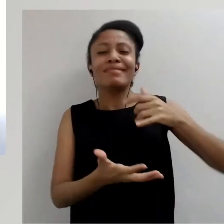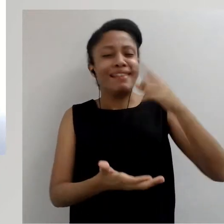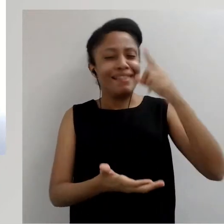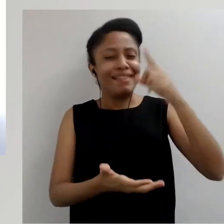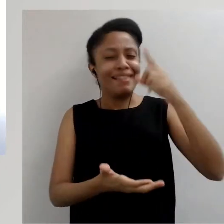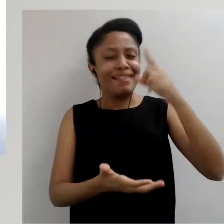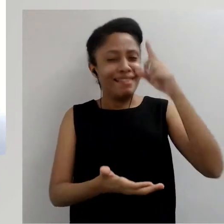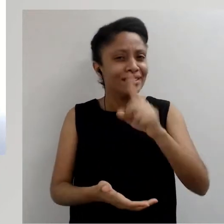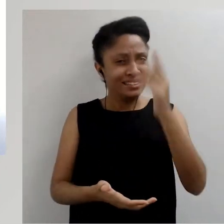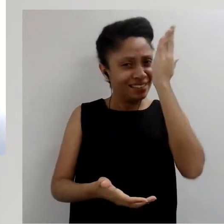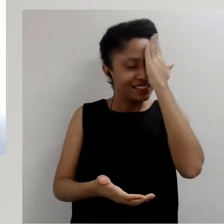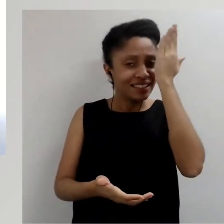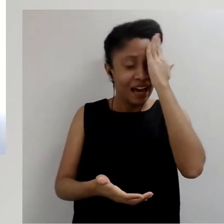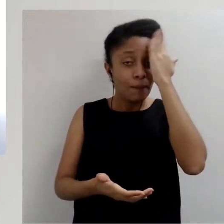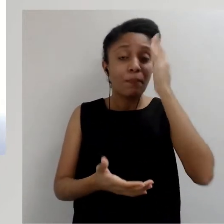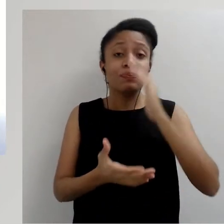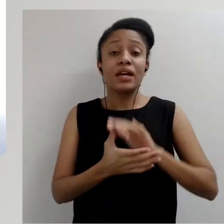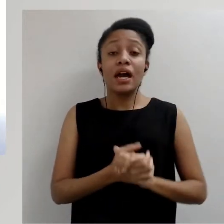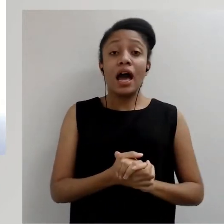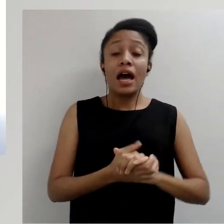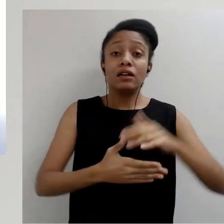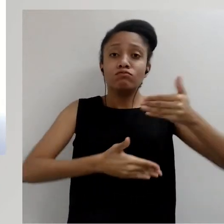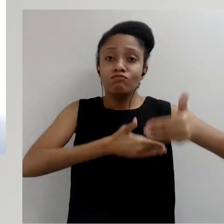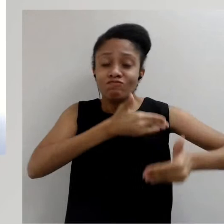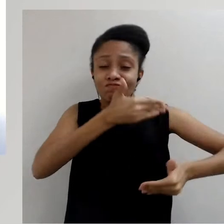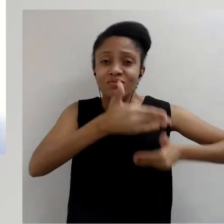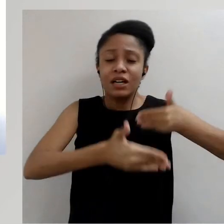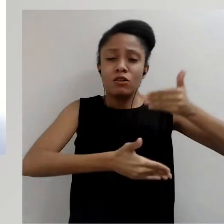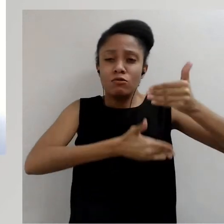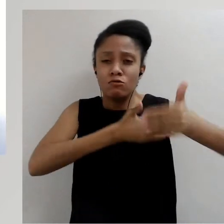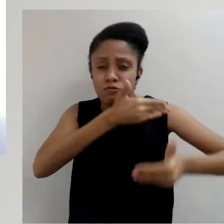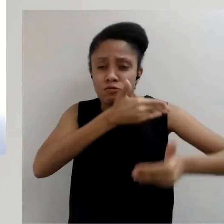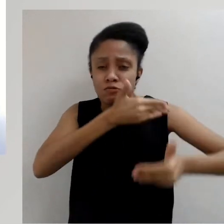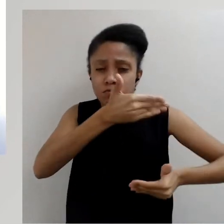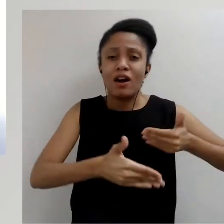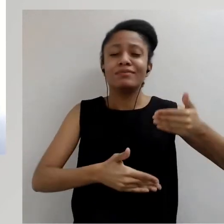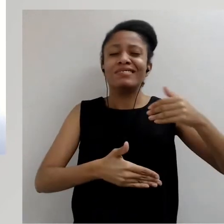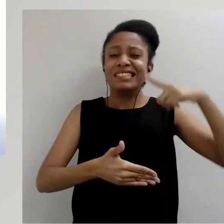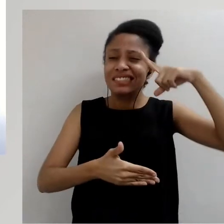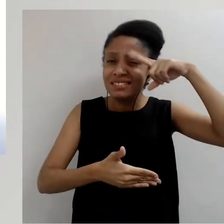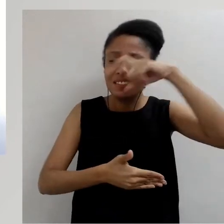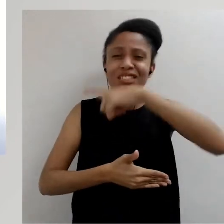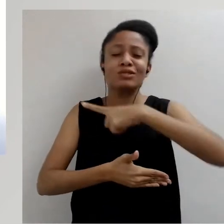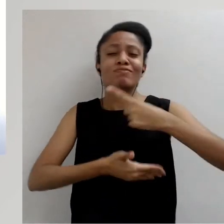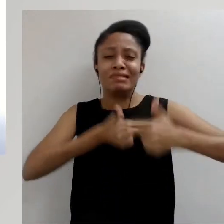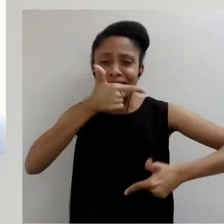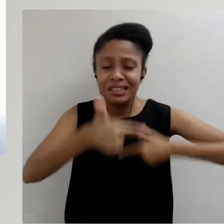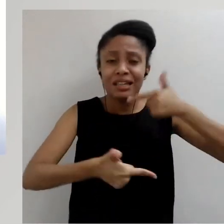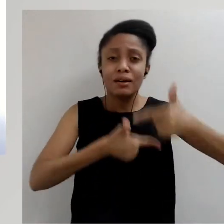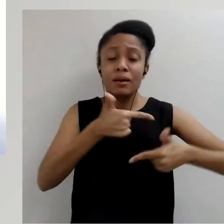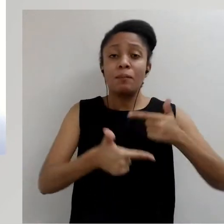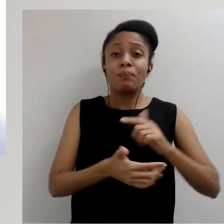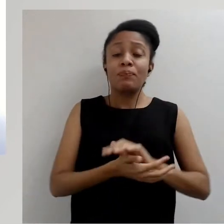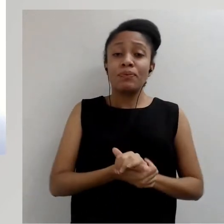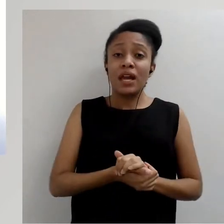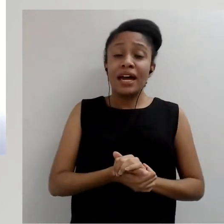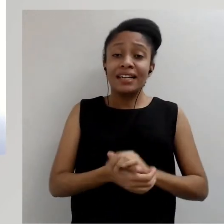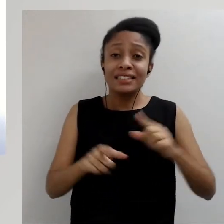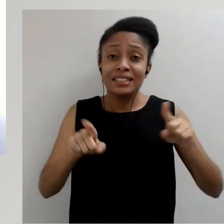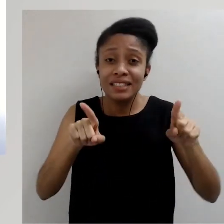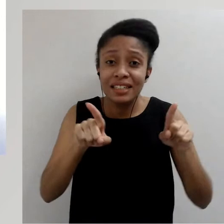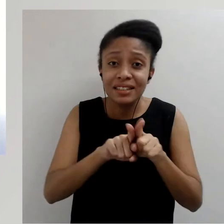glass balls. If you are a little bit older, you remember that. So we were living and facing all these situations, and in